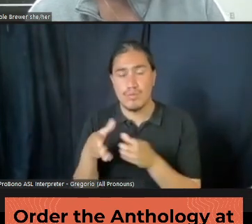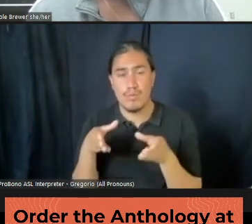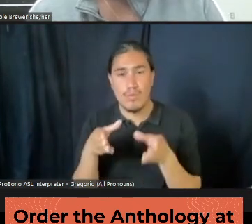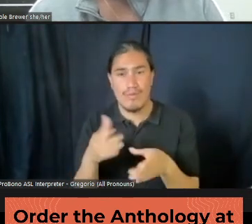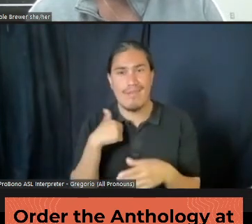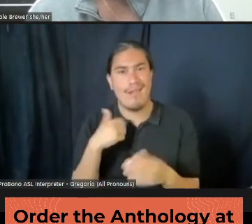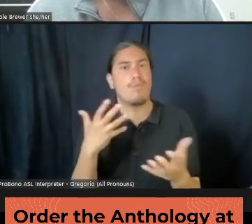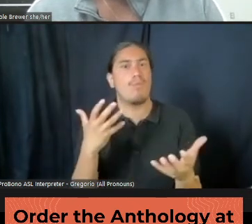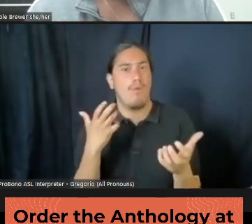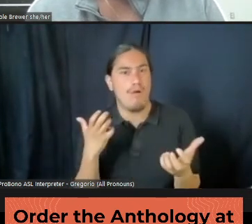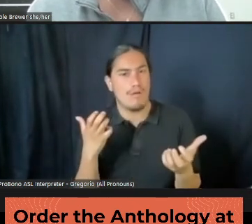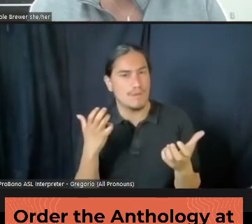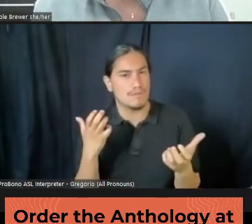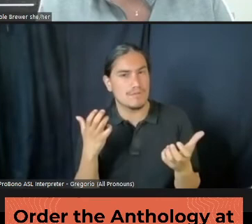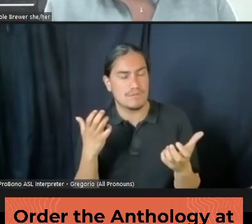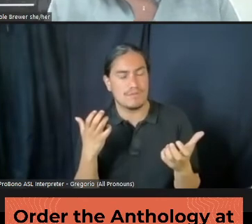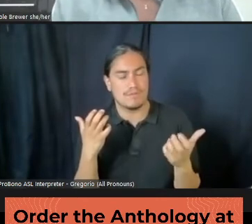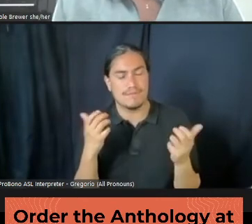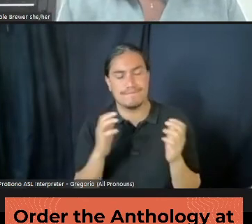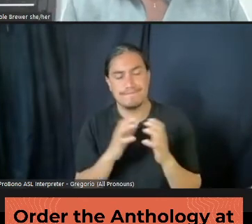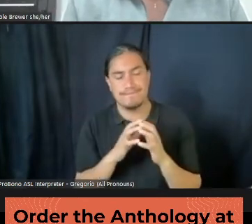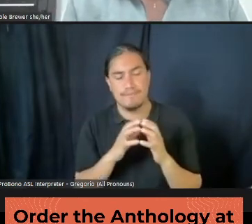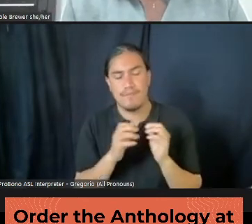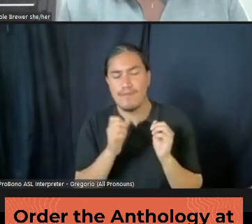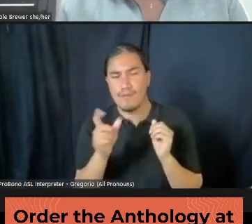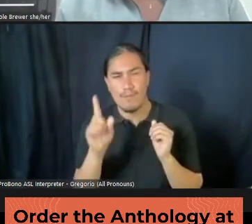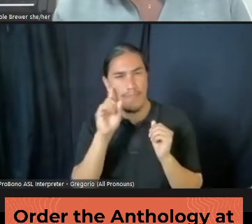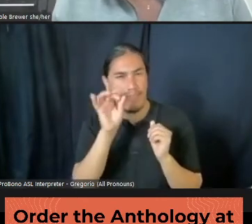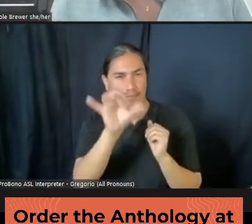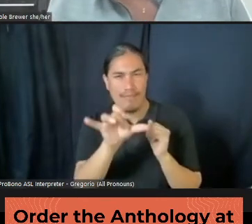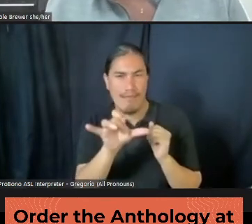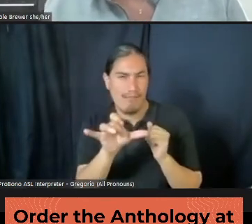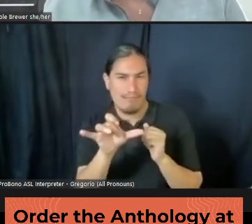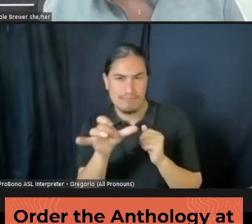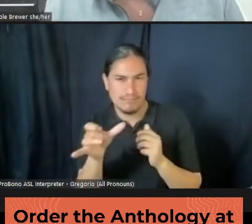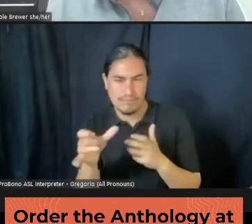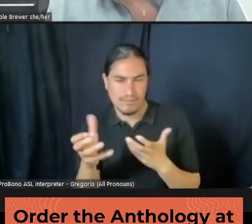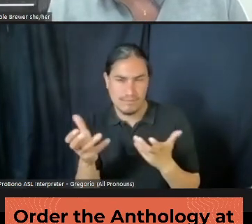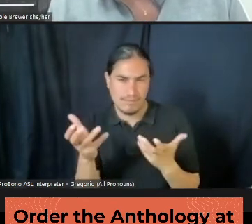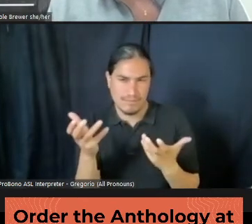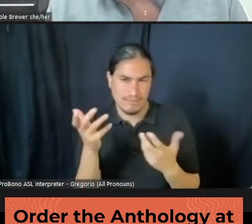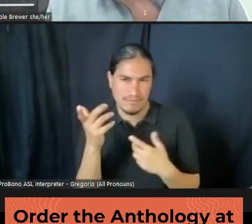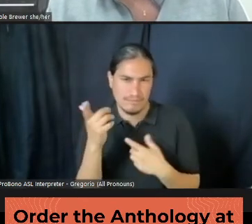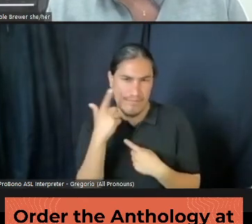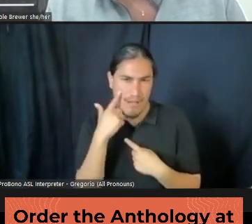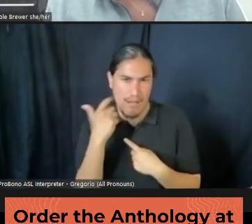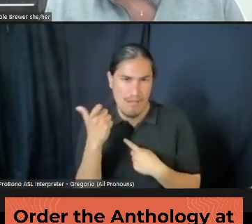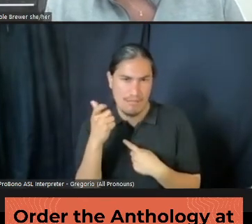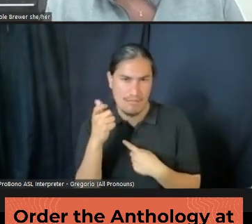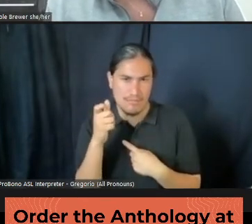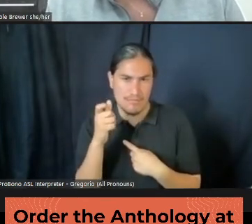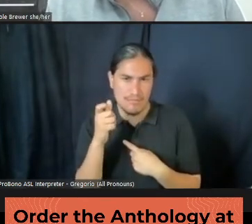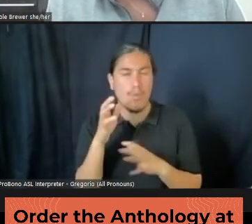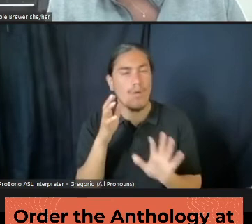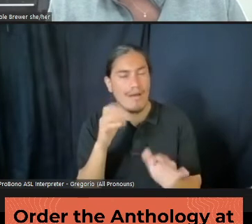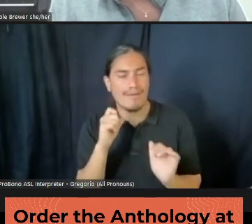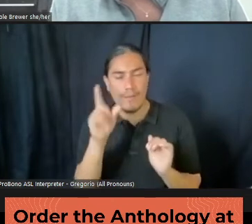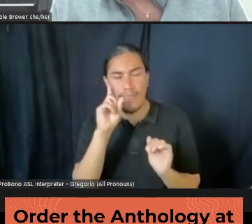be. And I don't think that has anything to do, I don't think that's going to be shifted